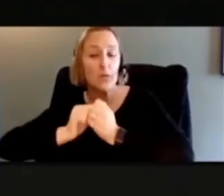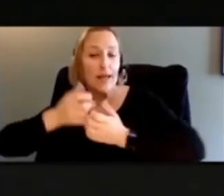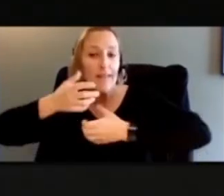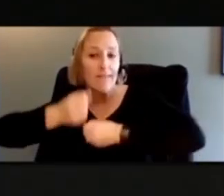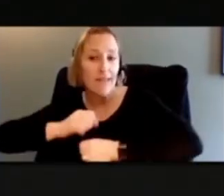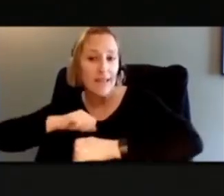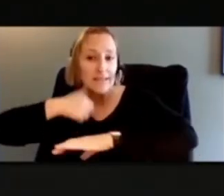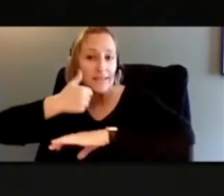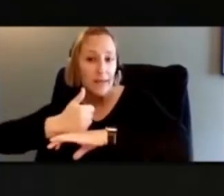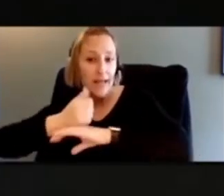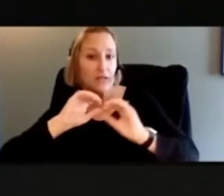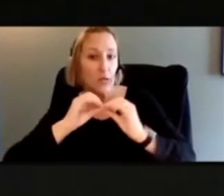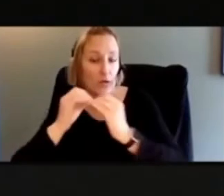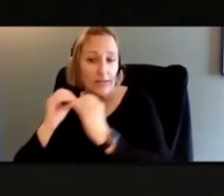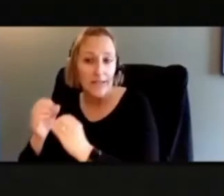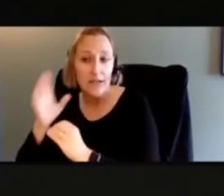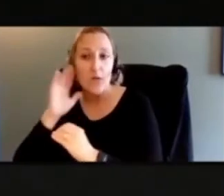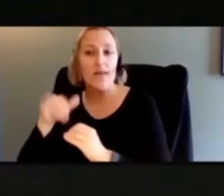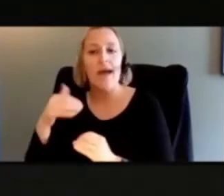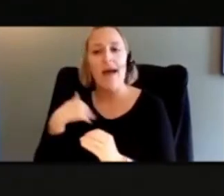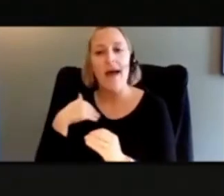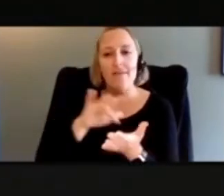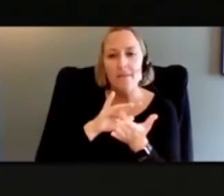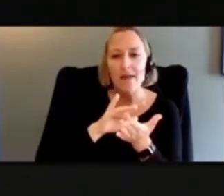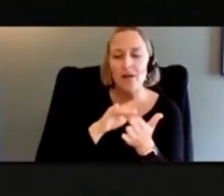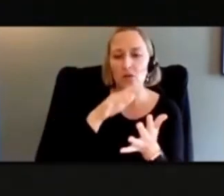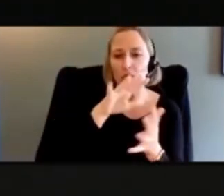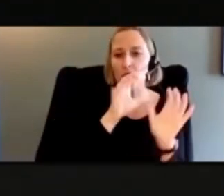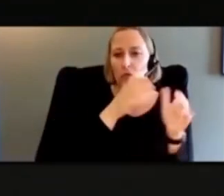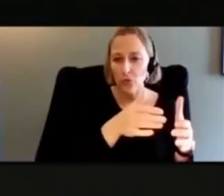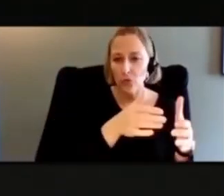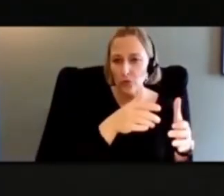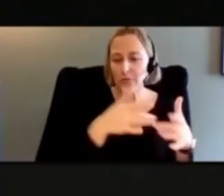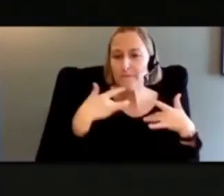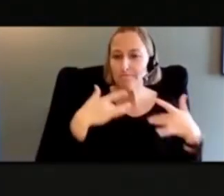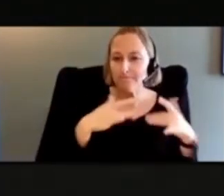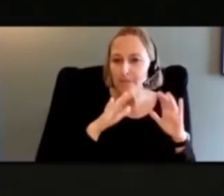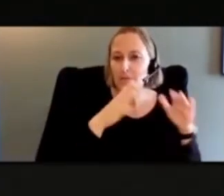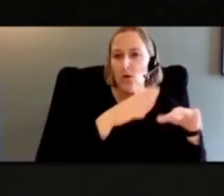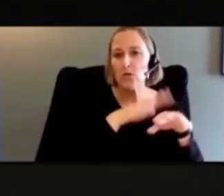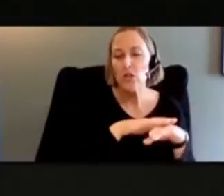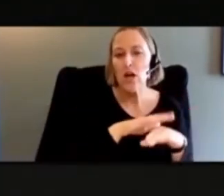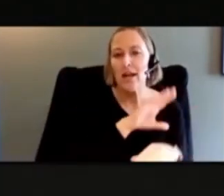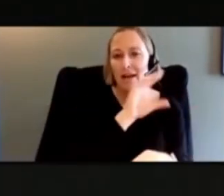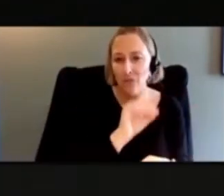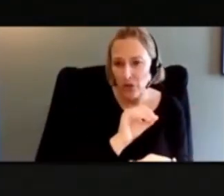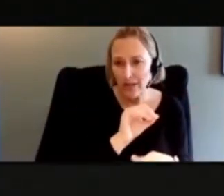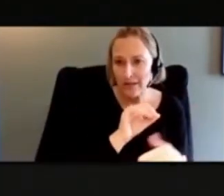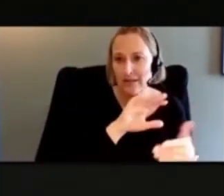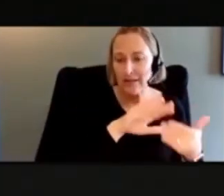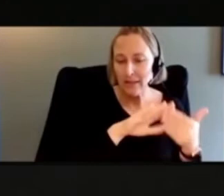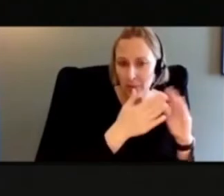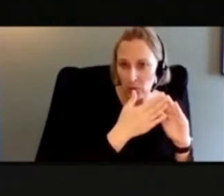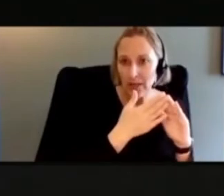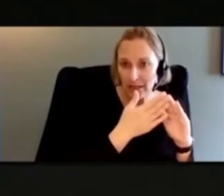are medical societies that have a particular focus on African communities and are by African